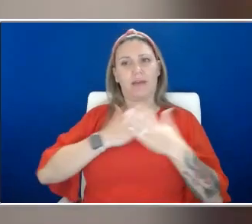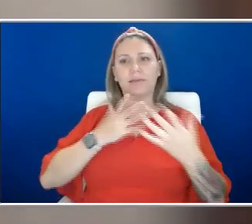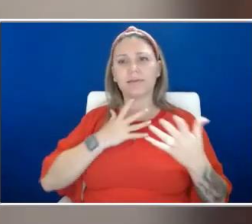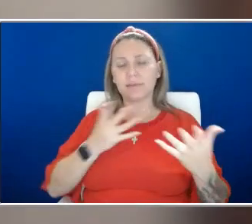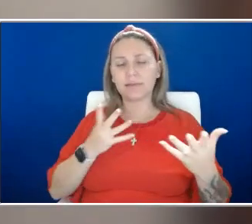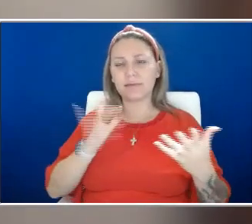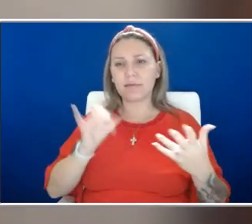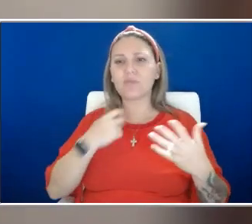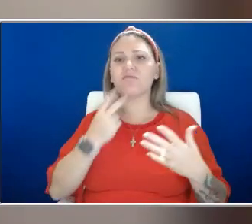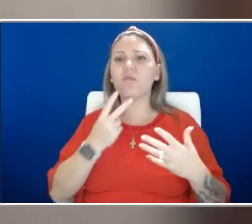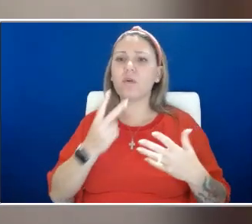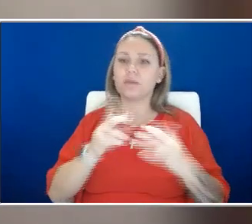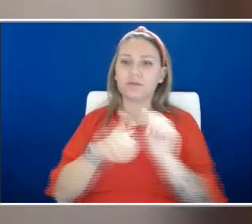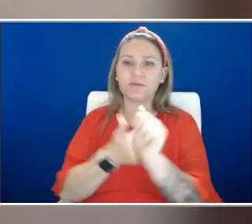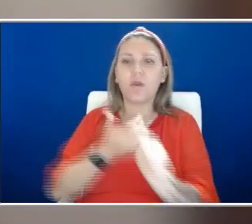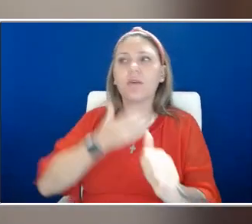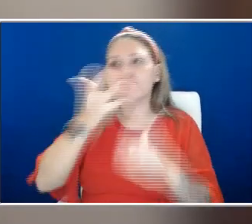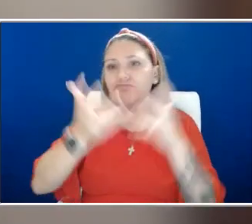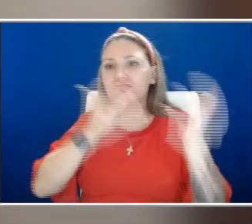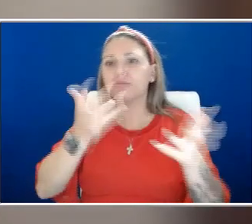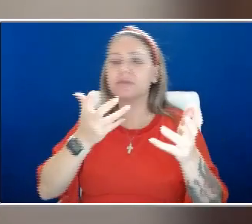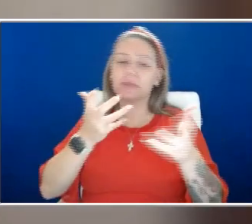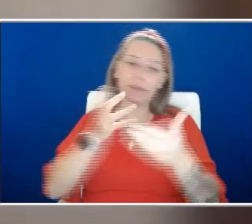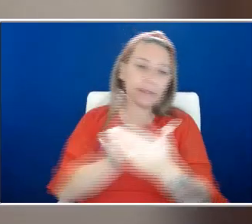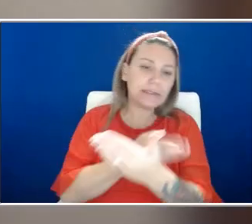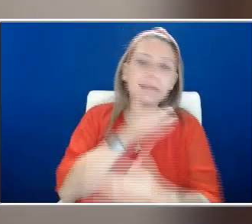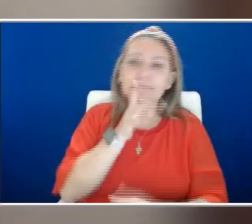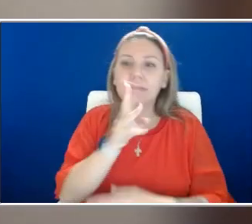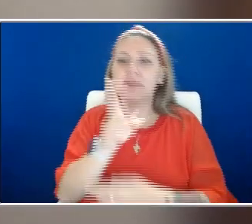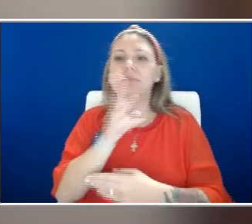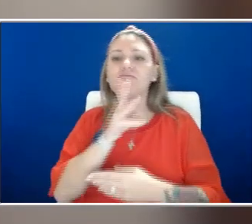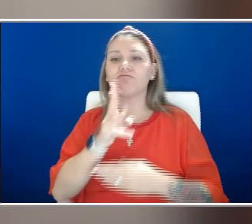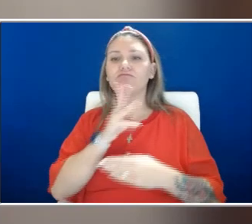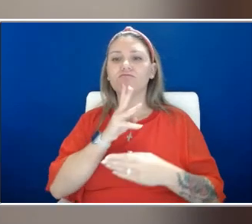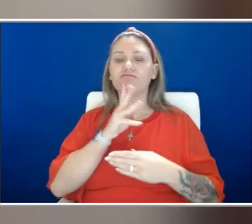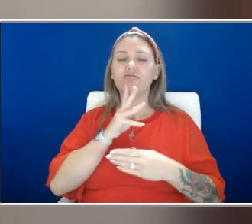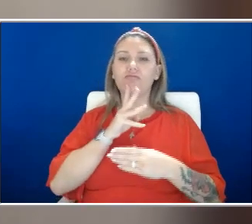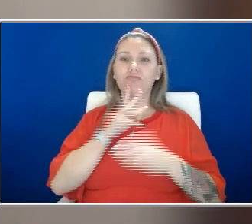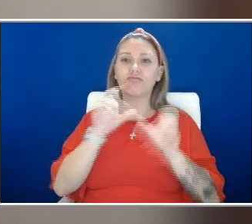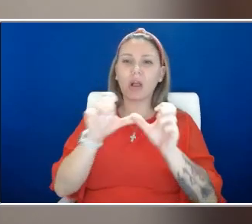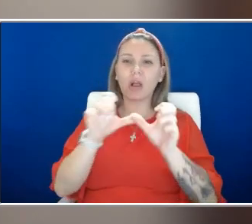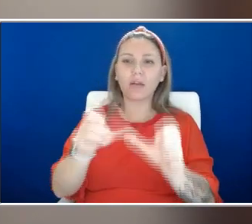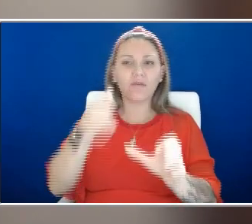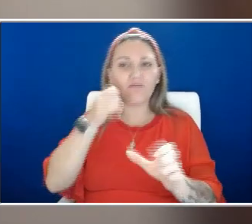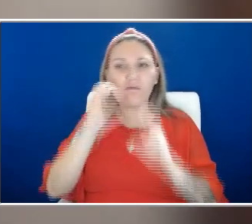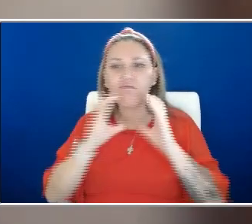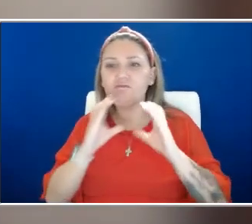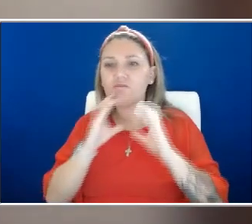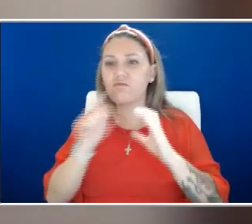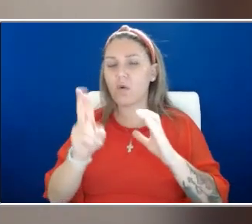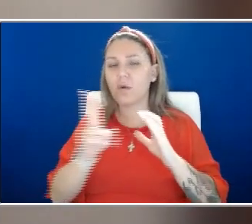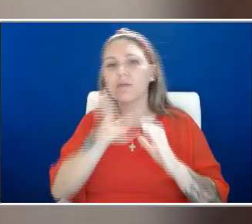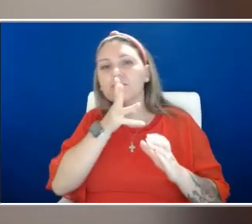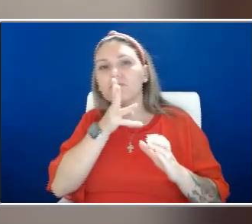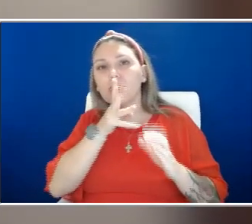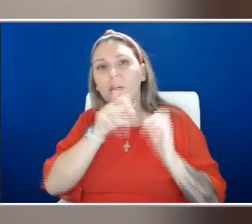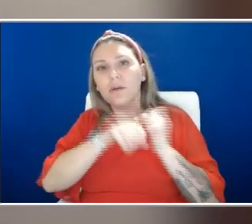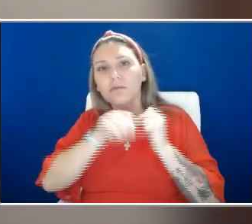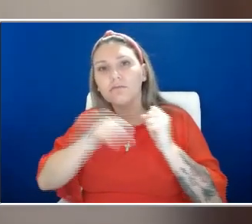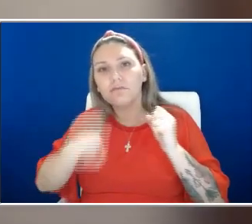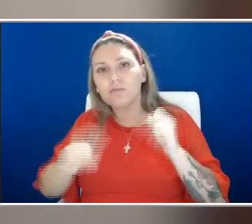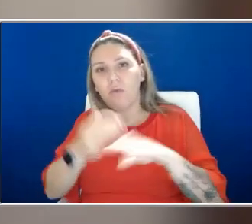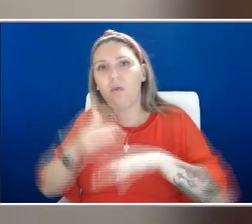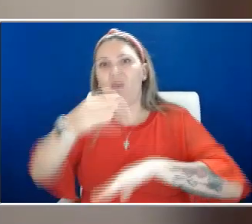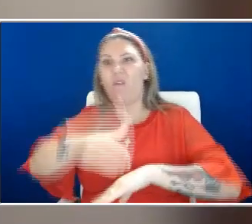voice. Avoid shouting, yelling, singing, try to limit long phone conversations or talking anywhere you might be talking over loud noise,